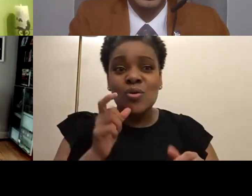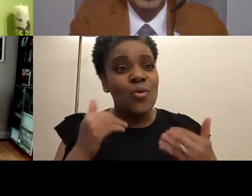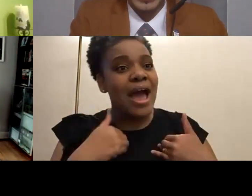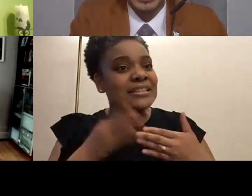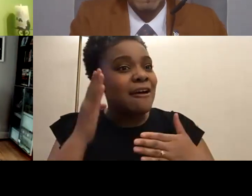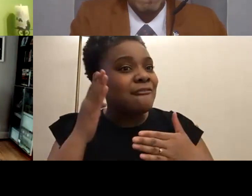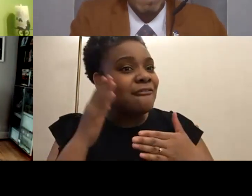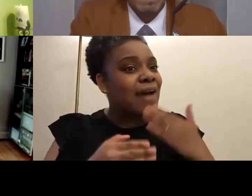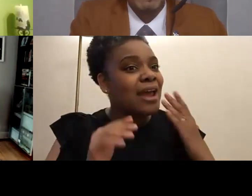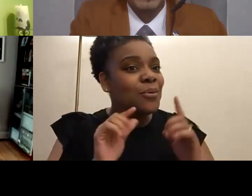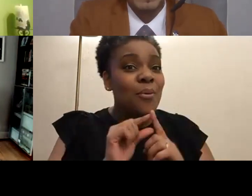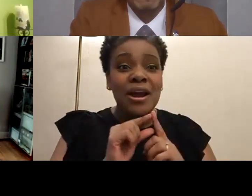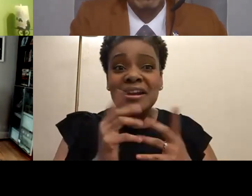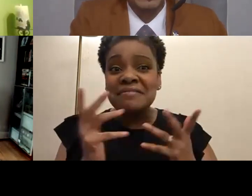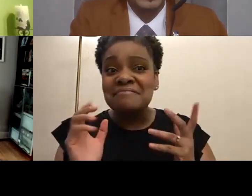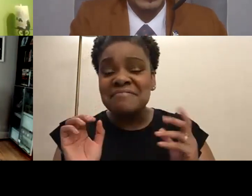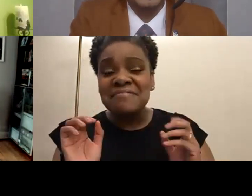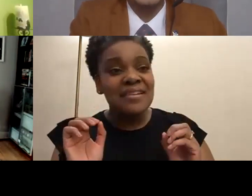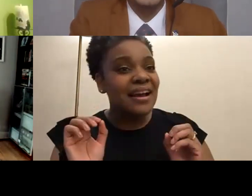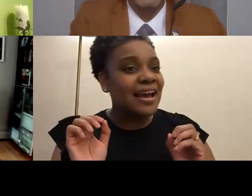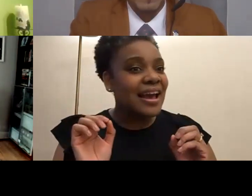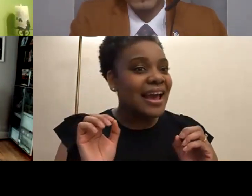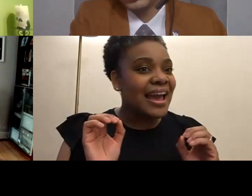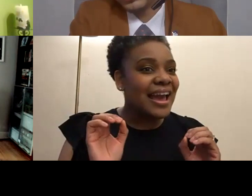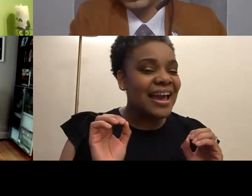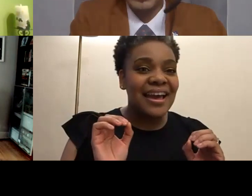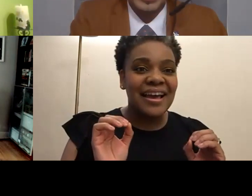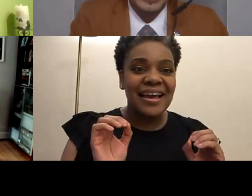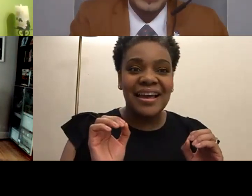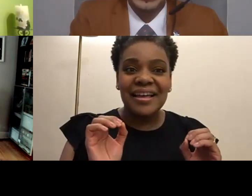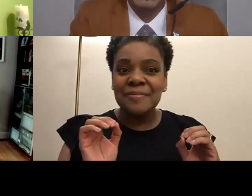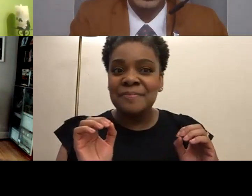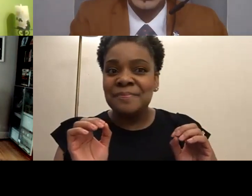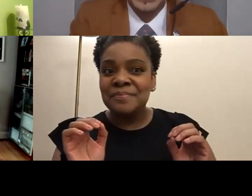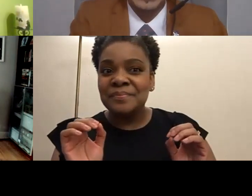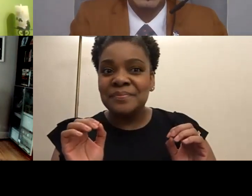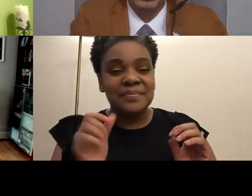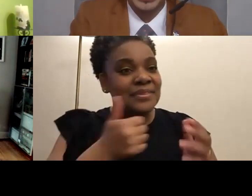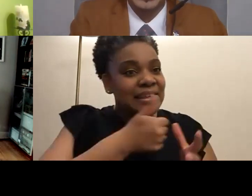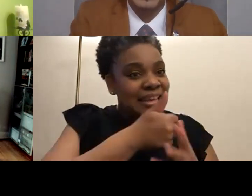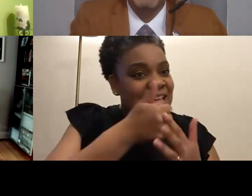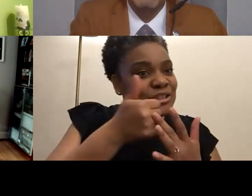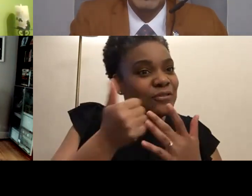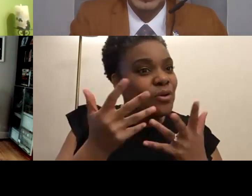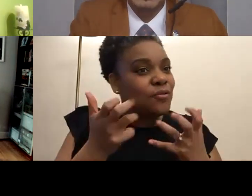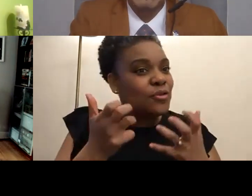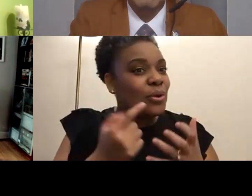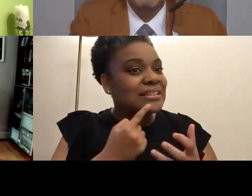like to leave us? I'll defer to each of you to say a quick